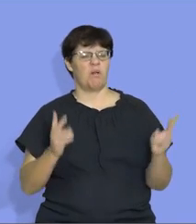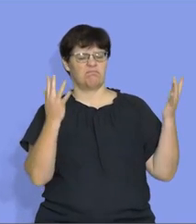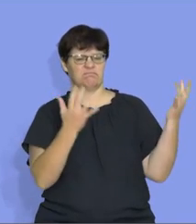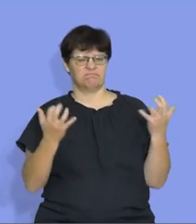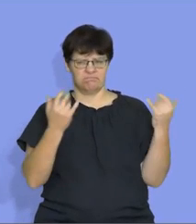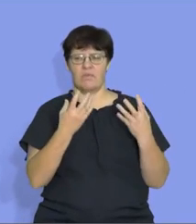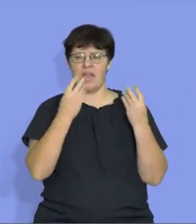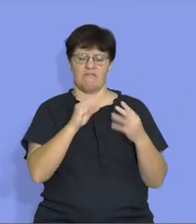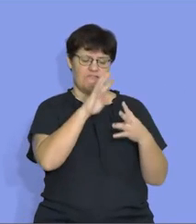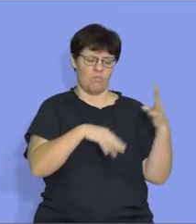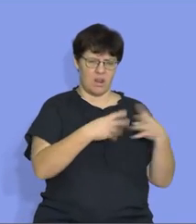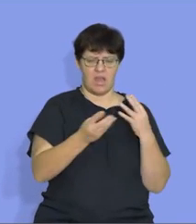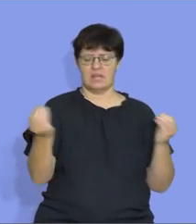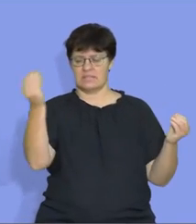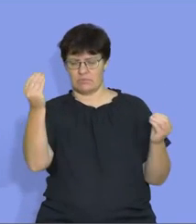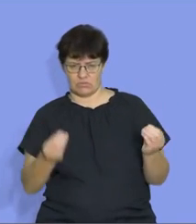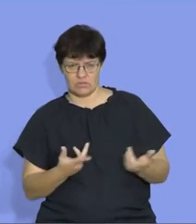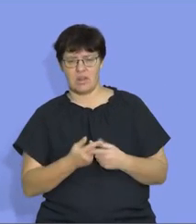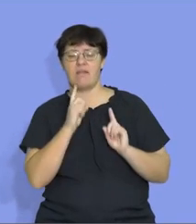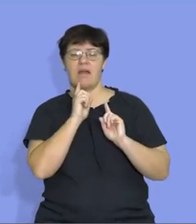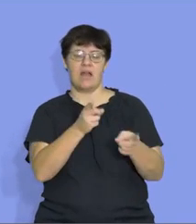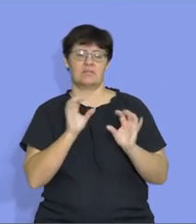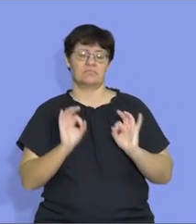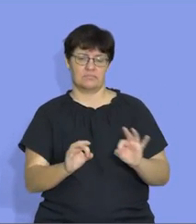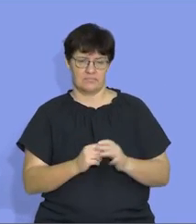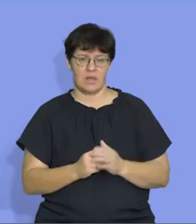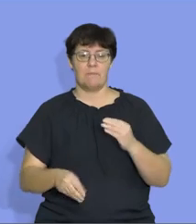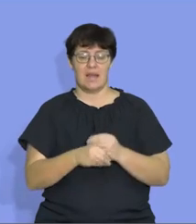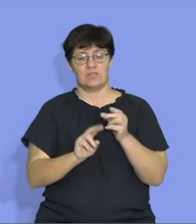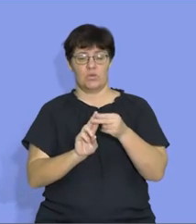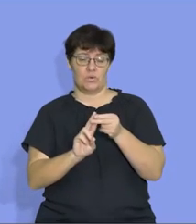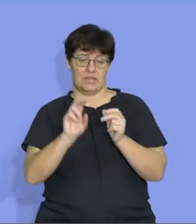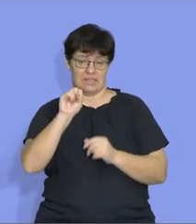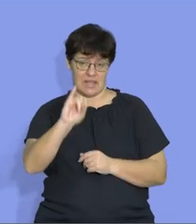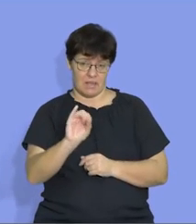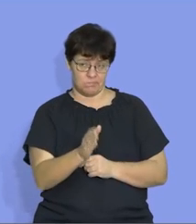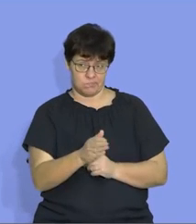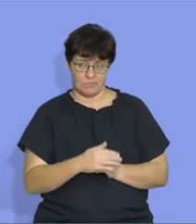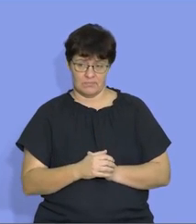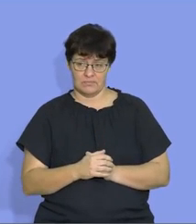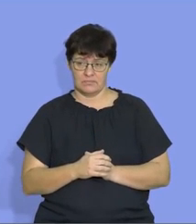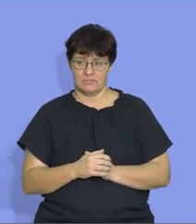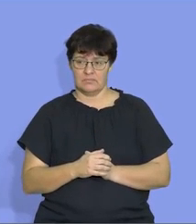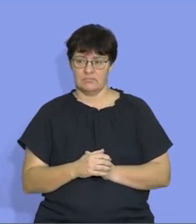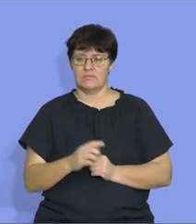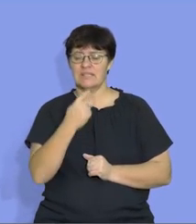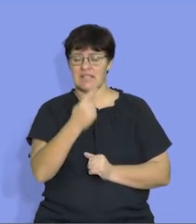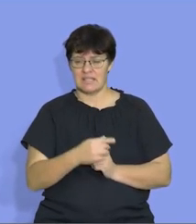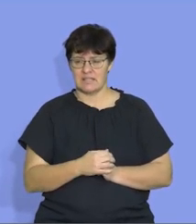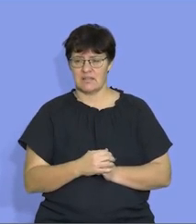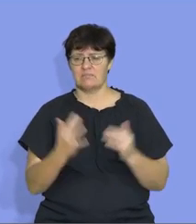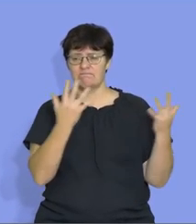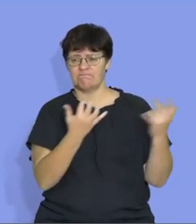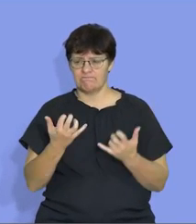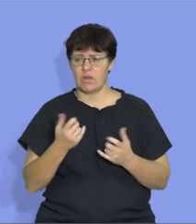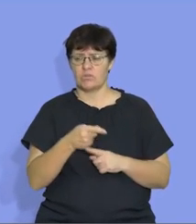formula, substitution, and the correct answer, including the correct SI unit, right? And then it says here, calculate the